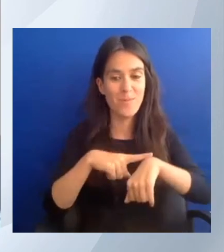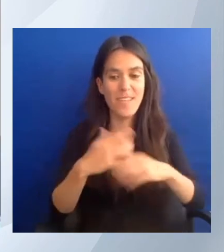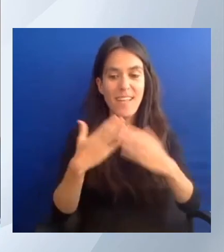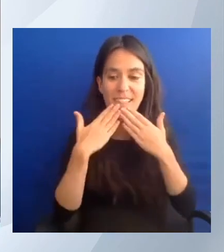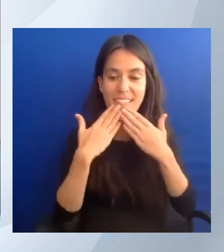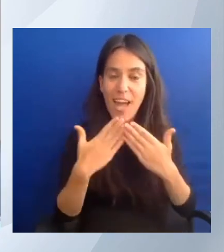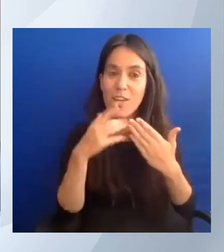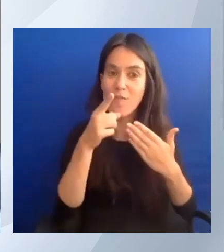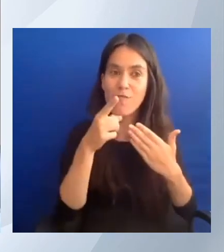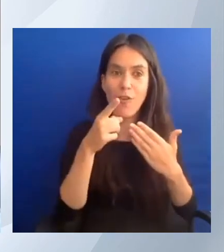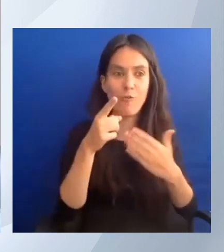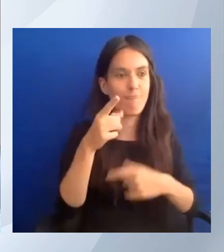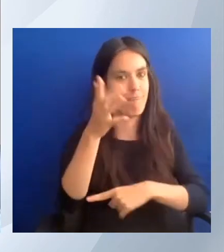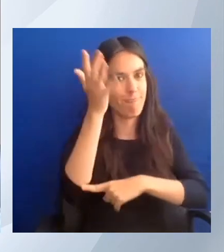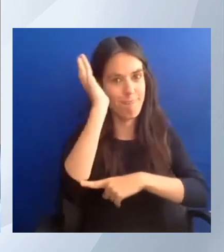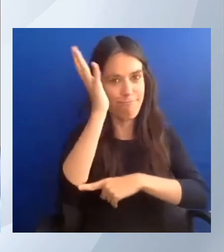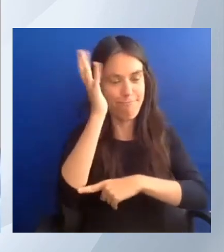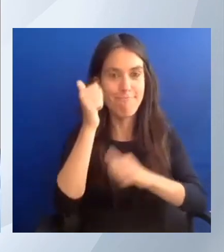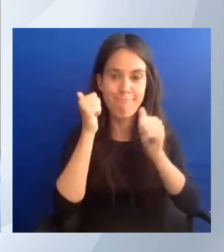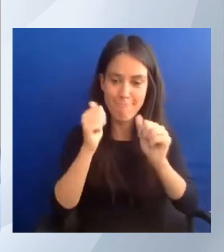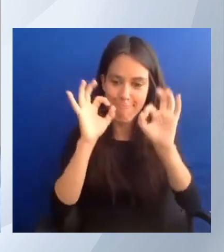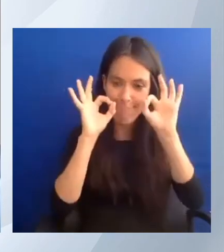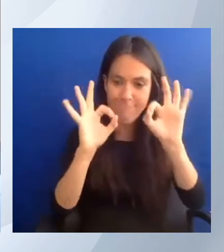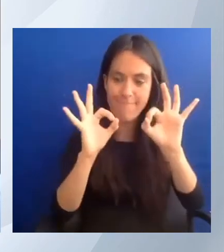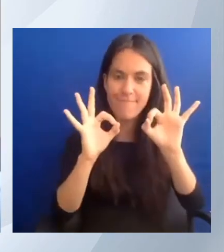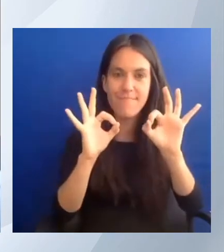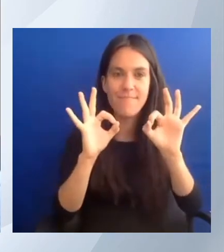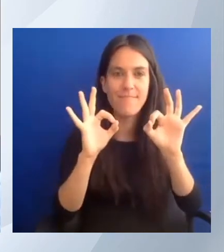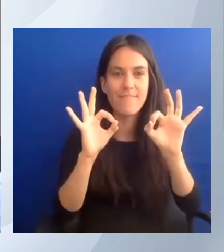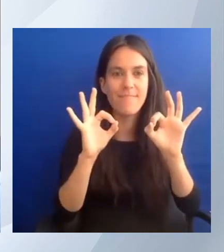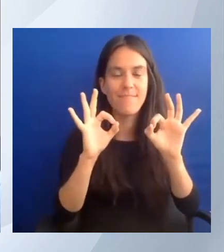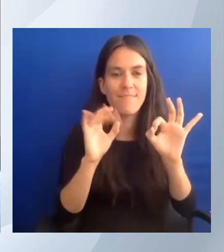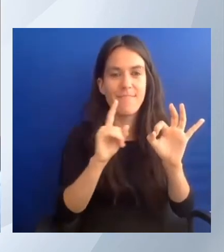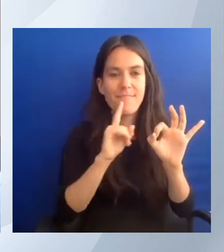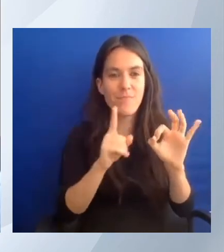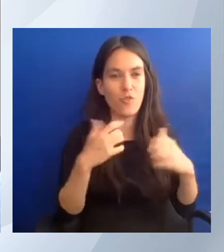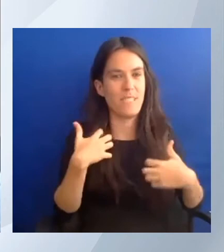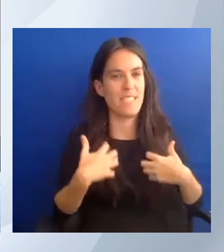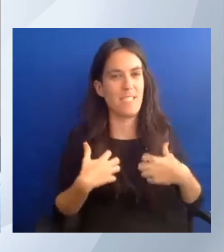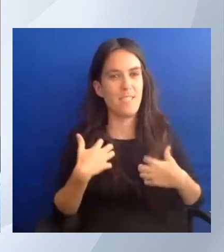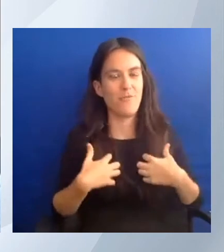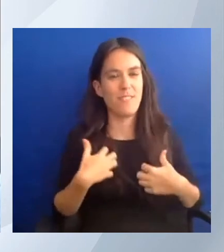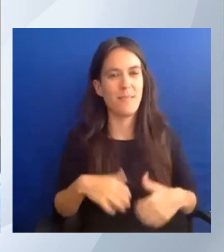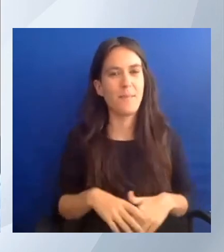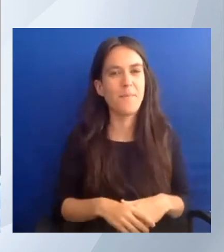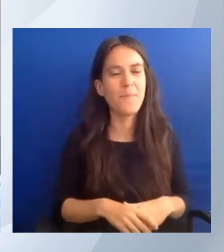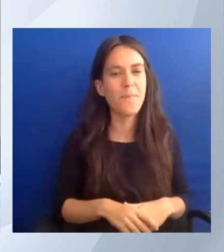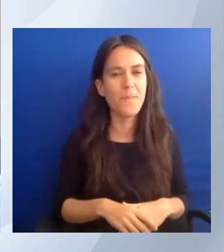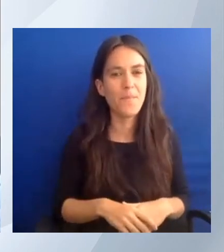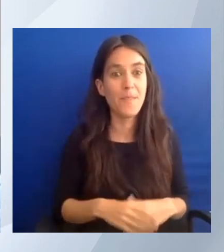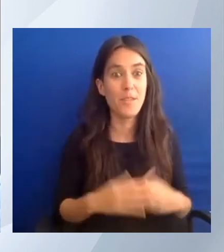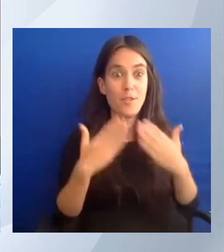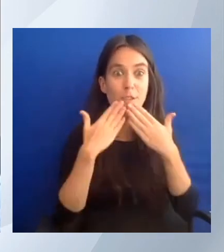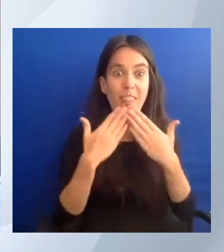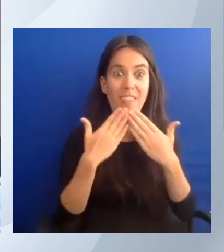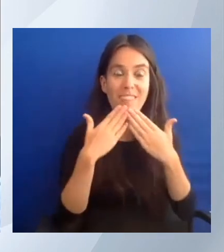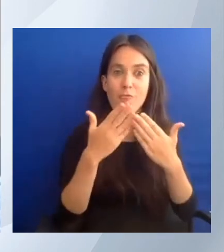session. It's a very new topic for a lot of people. So thank you for